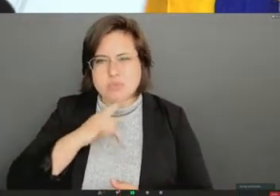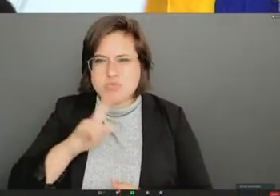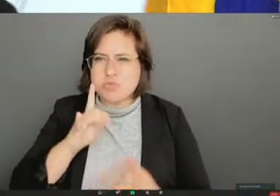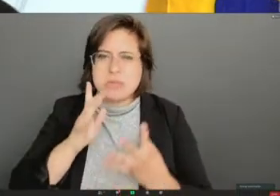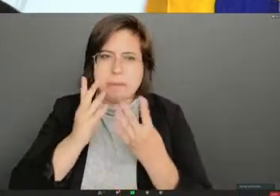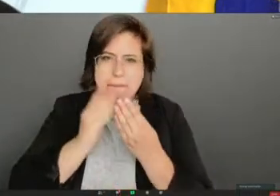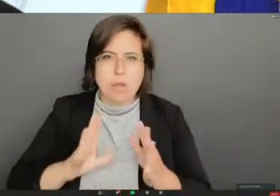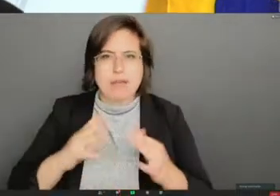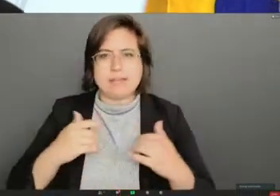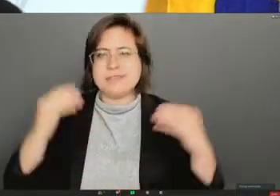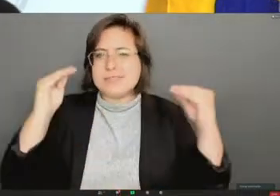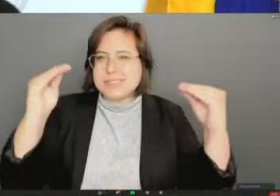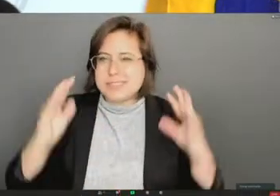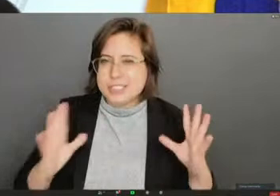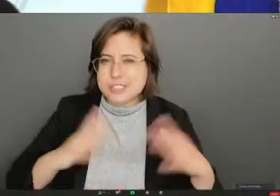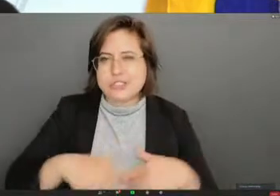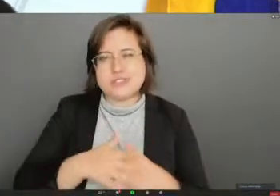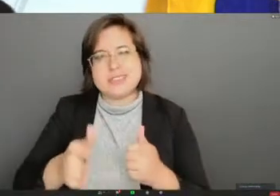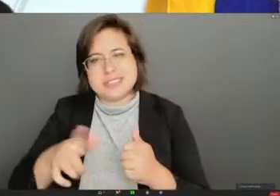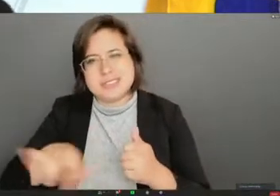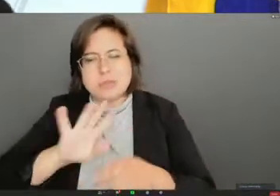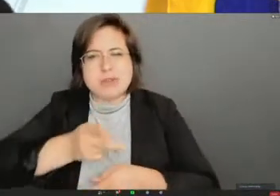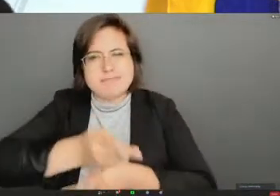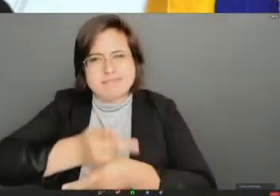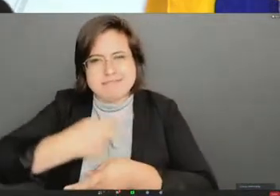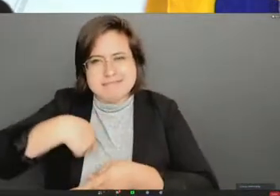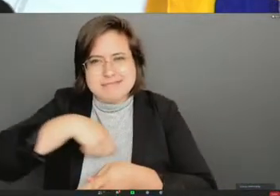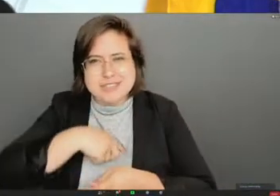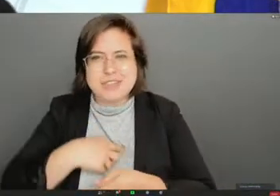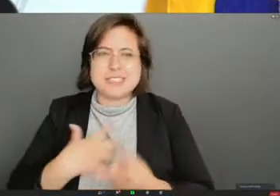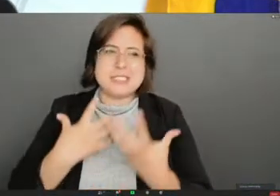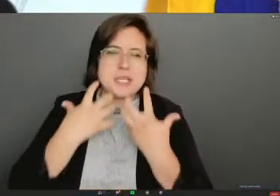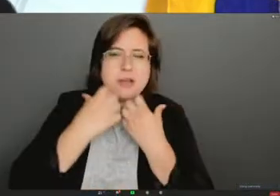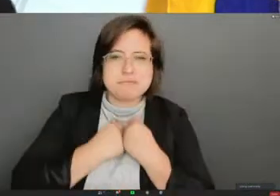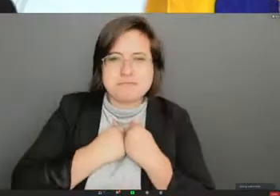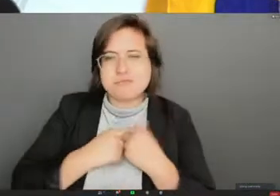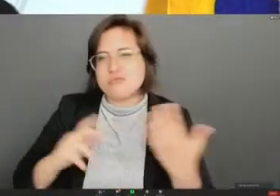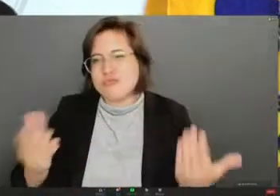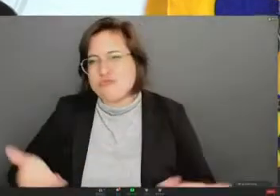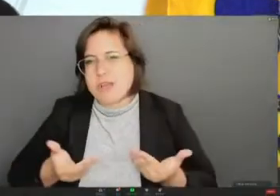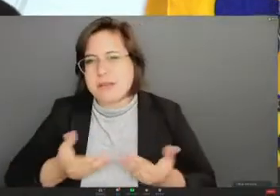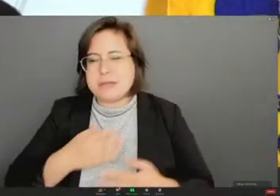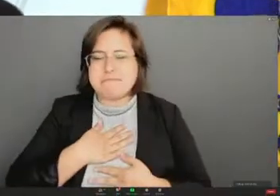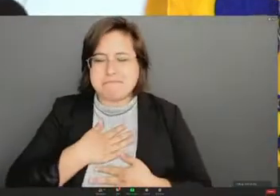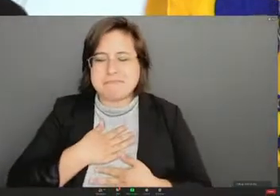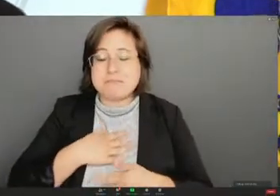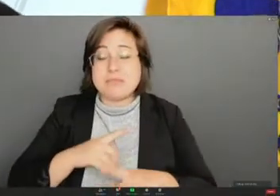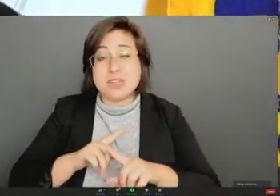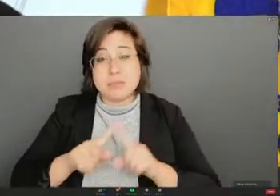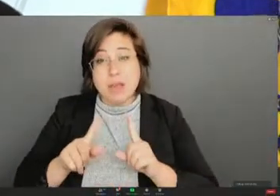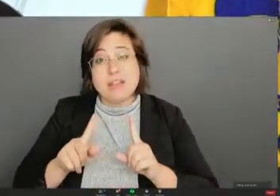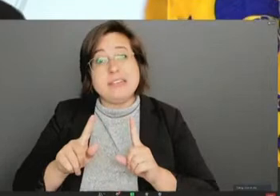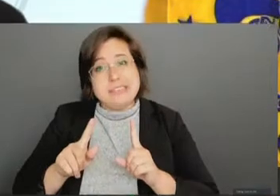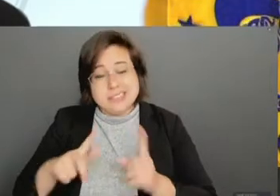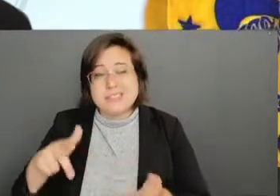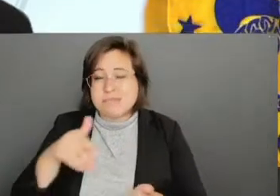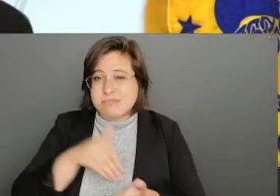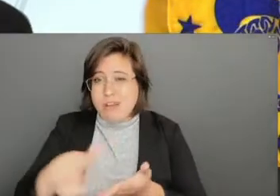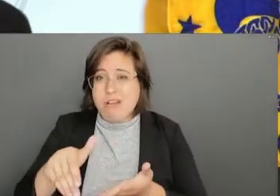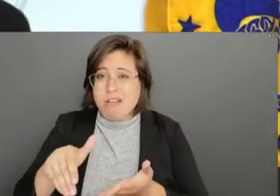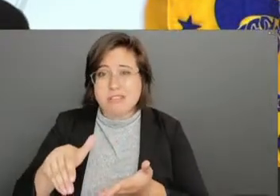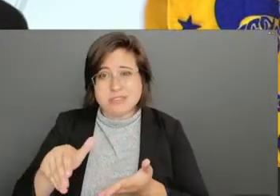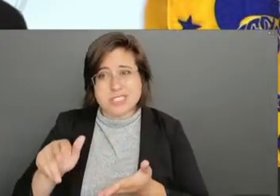and neighbors who looked out for us and embraced us and welcomed us. But there were many instances as a young child where I was